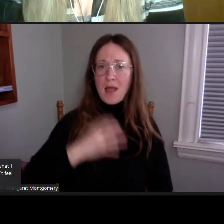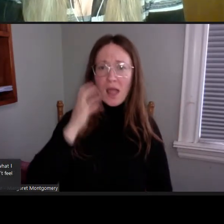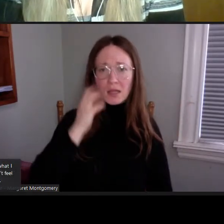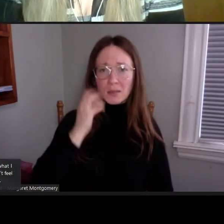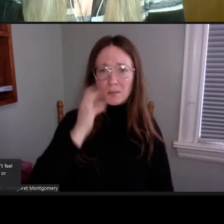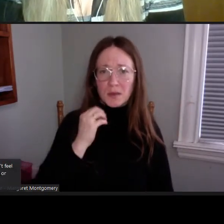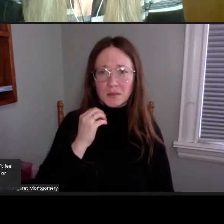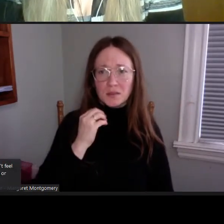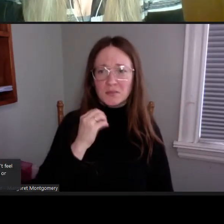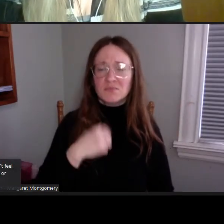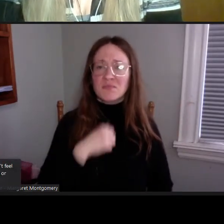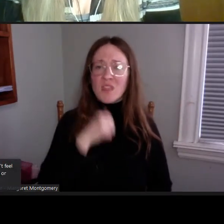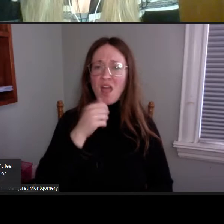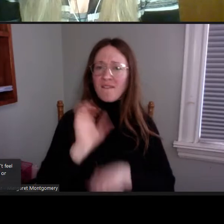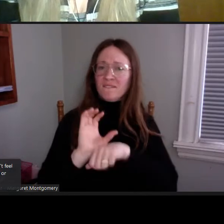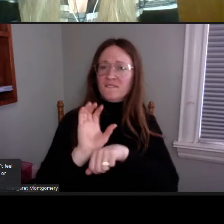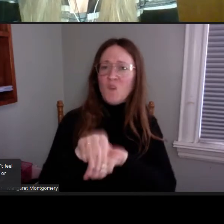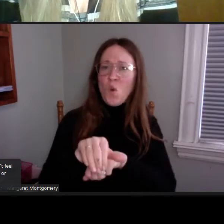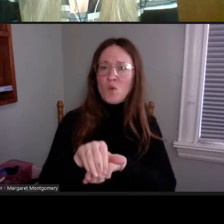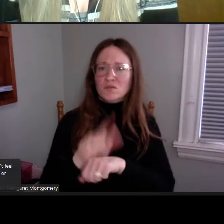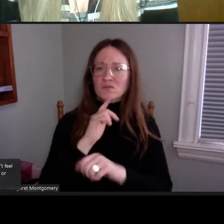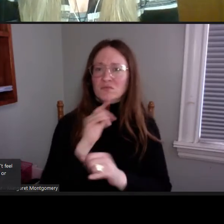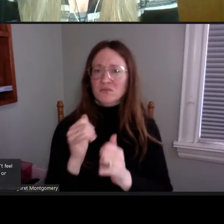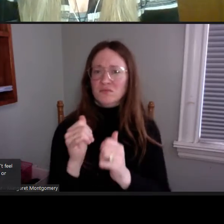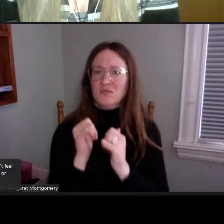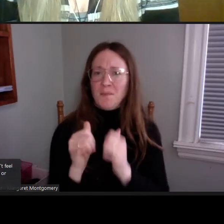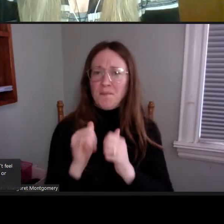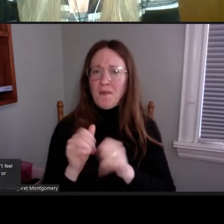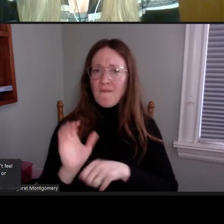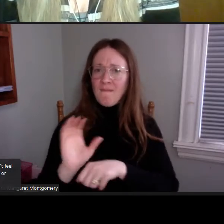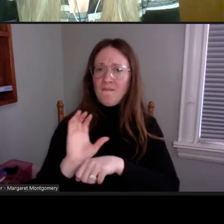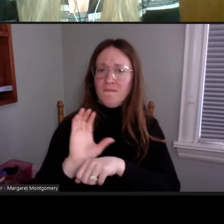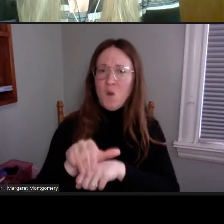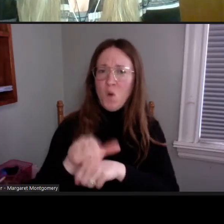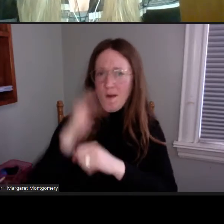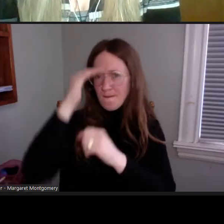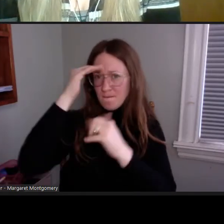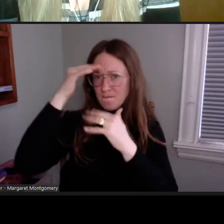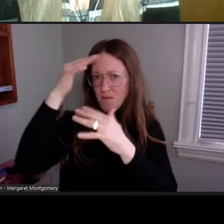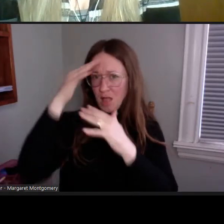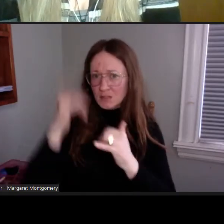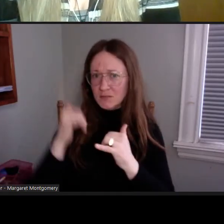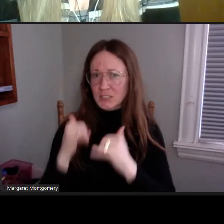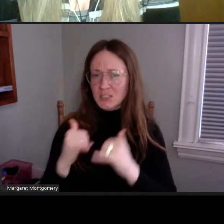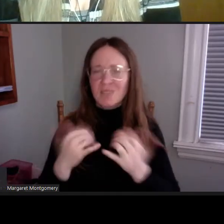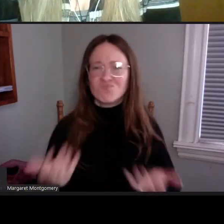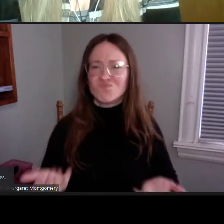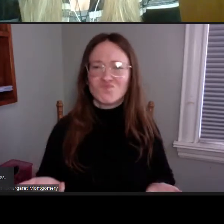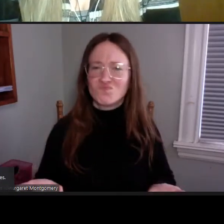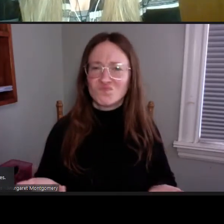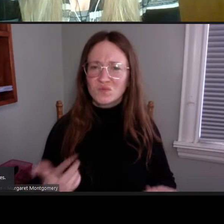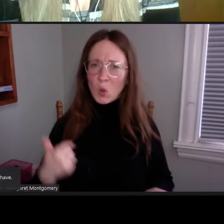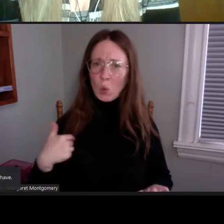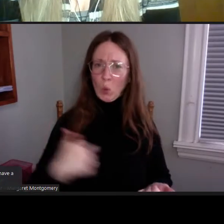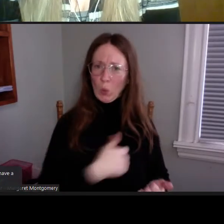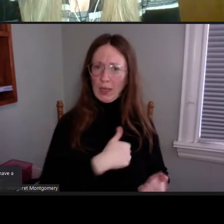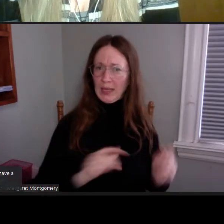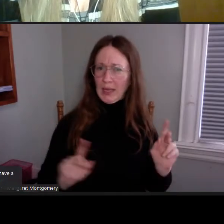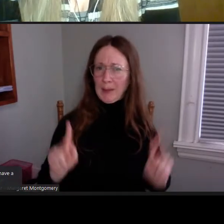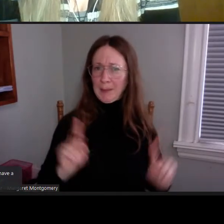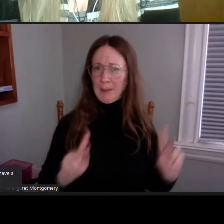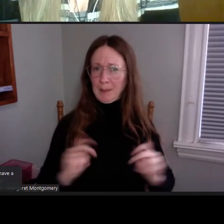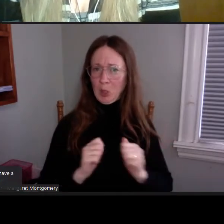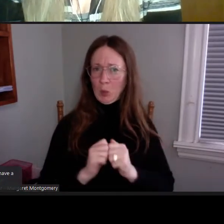be or what you should be. I think we as individuals with disabilities have a lot to give and a lot